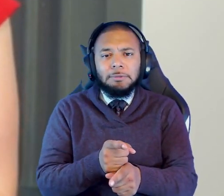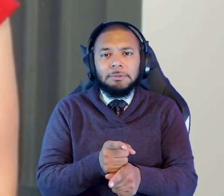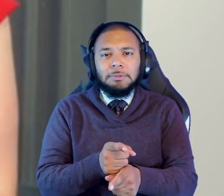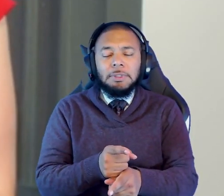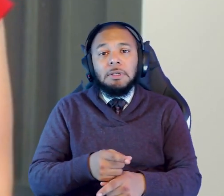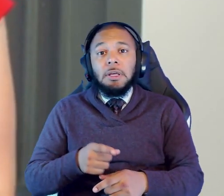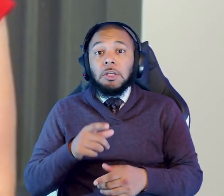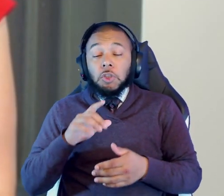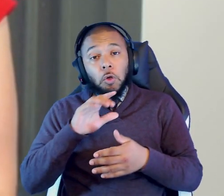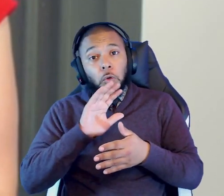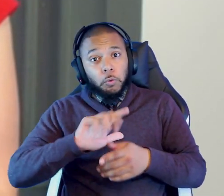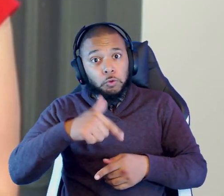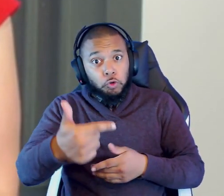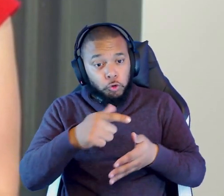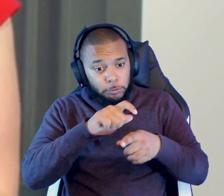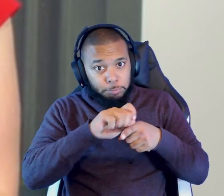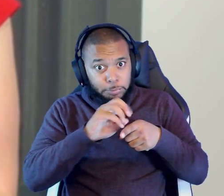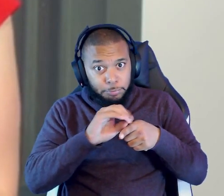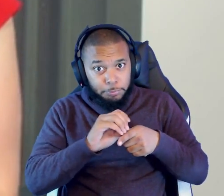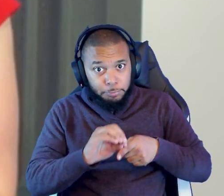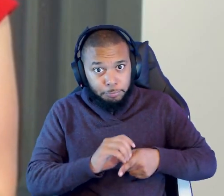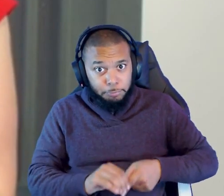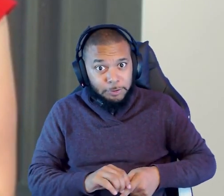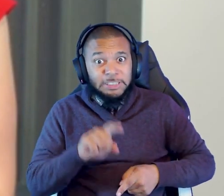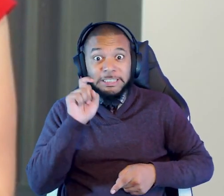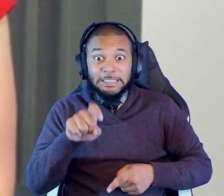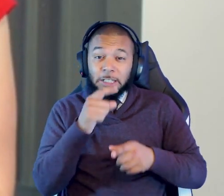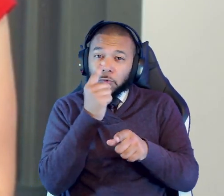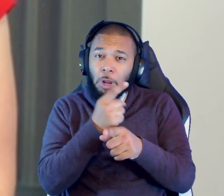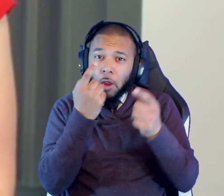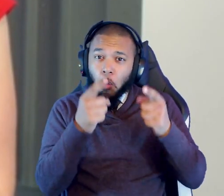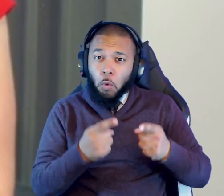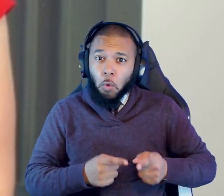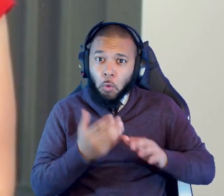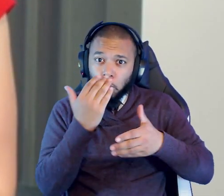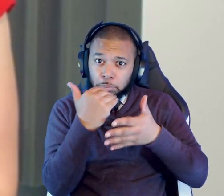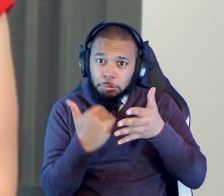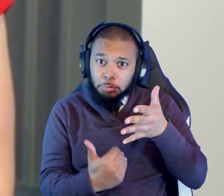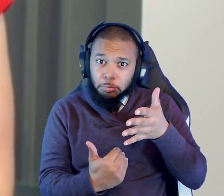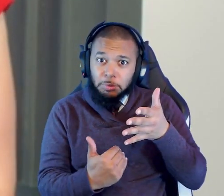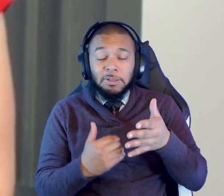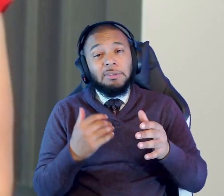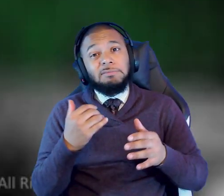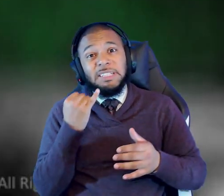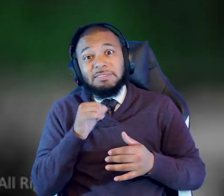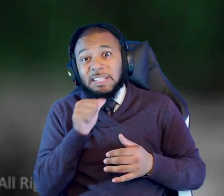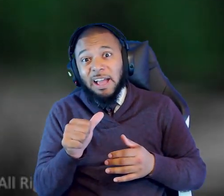check and make sure that you have everything in the right order, or else your program is not going to run.